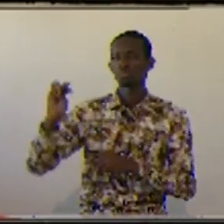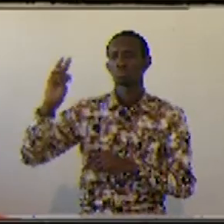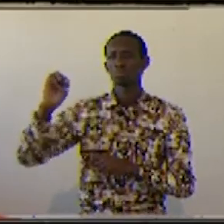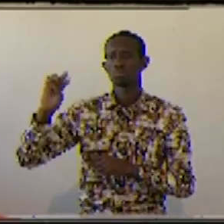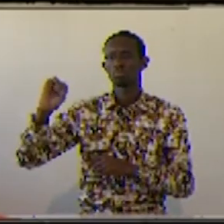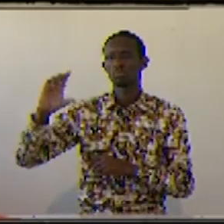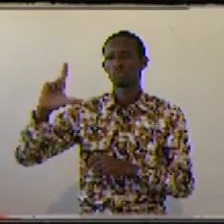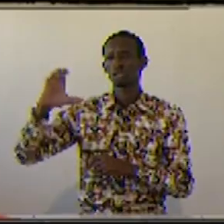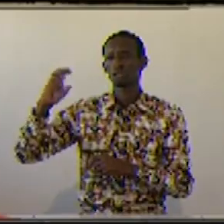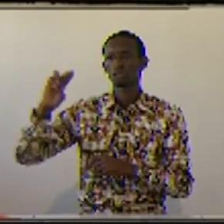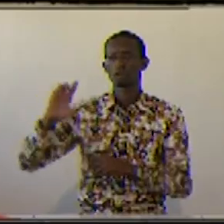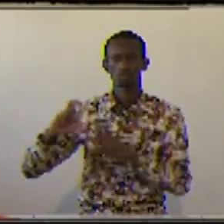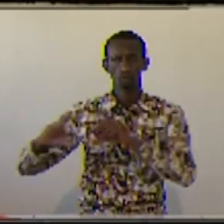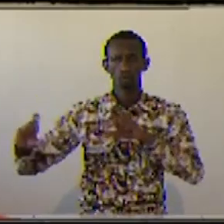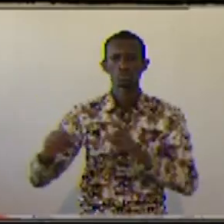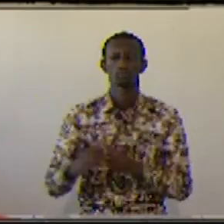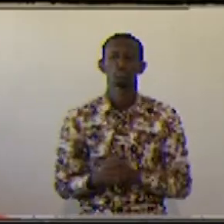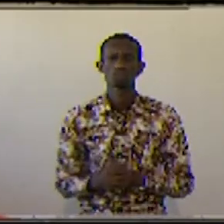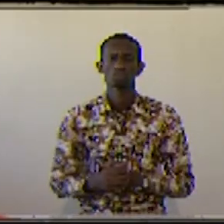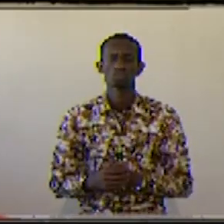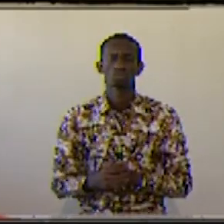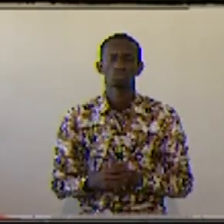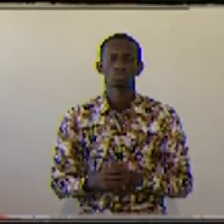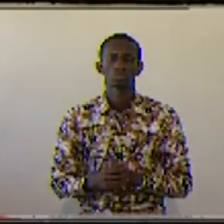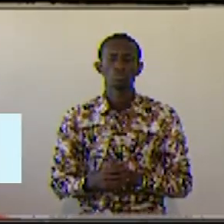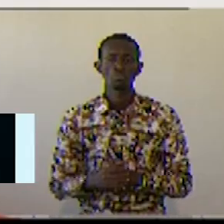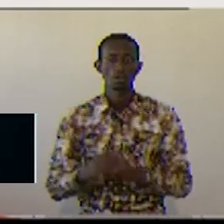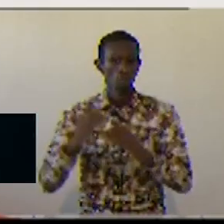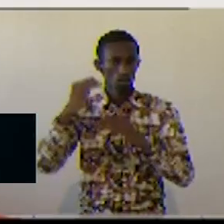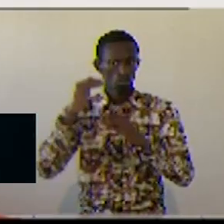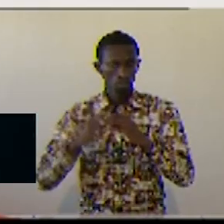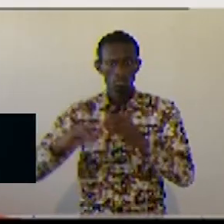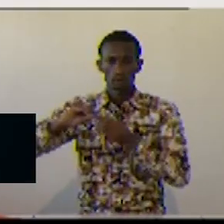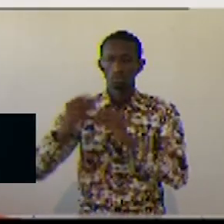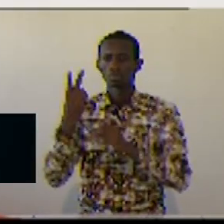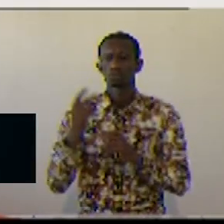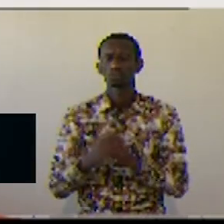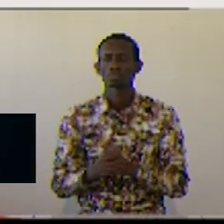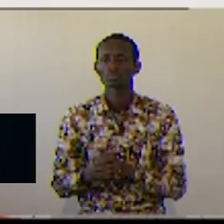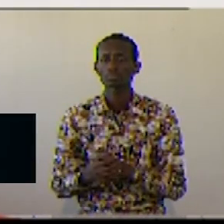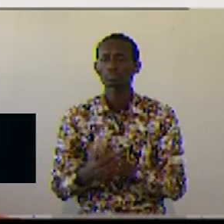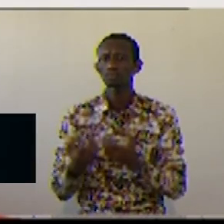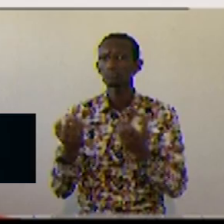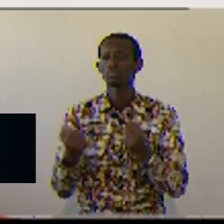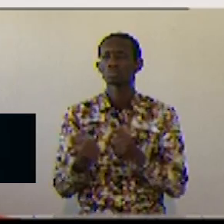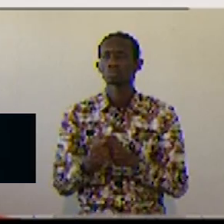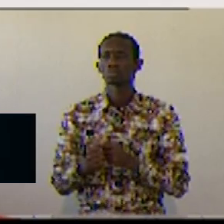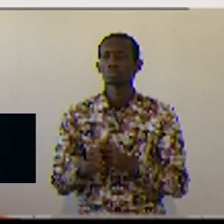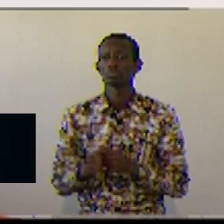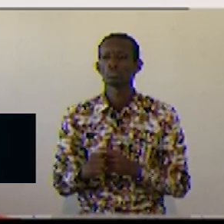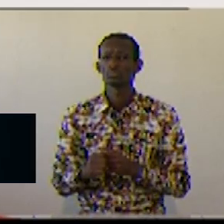and the compounds, sorry. Number 2, we have dilute sulfuric acid reacting with